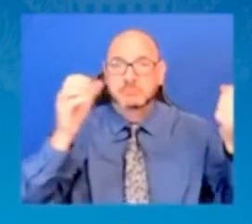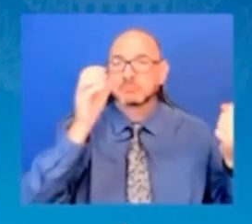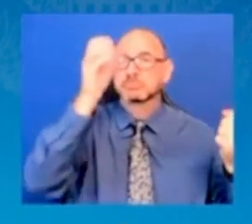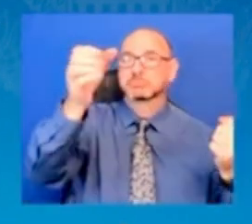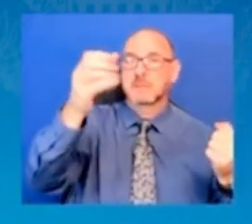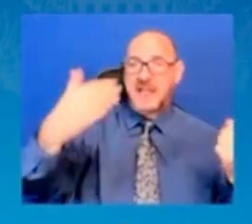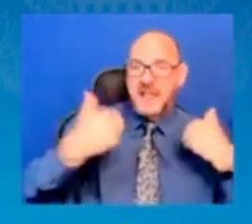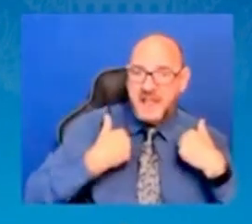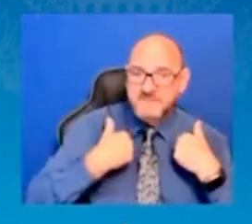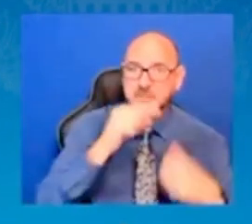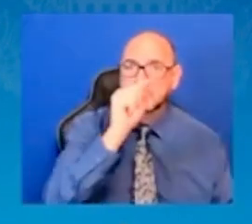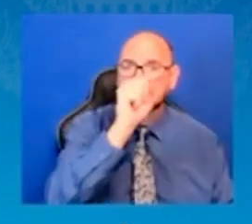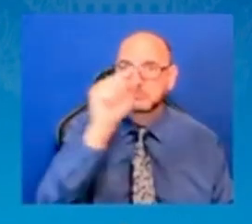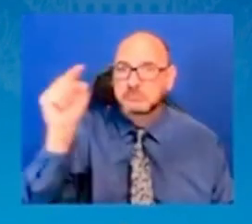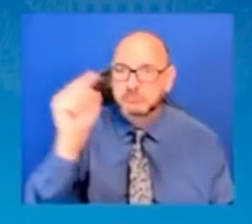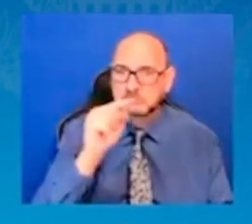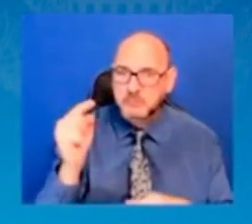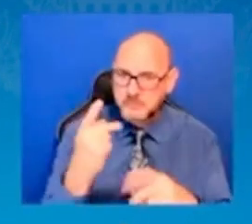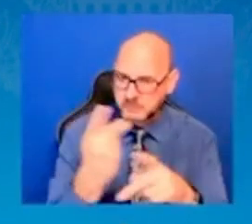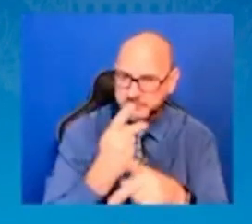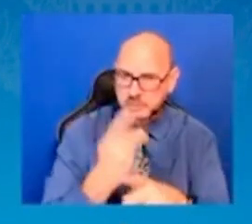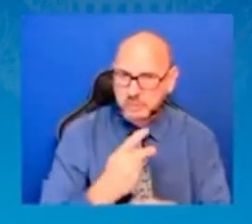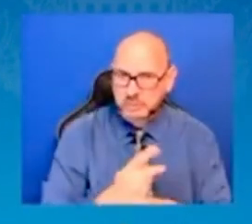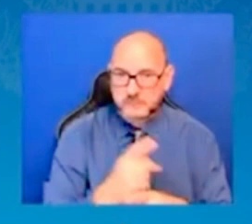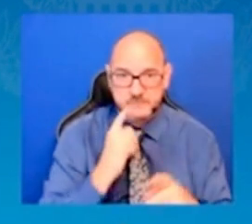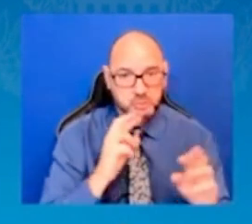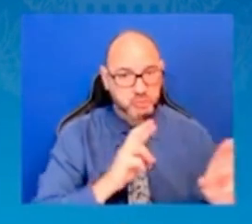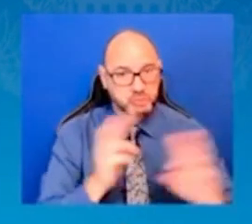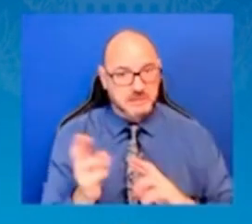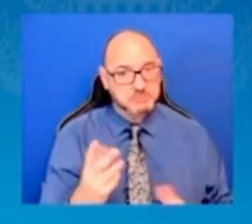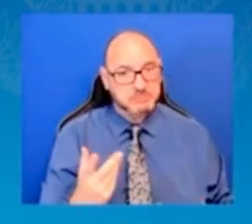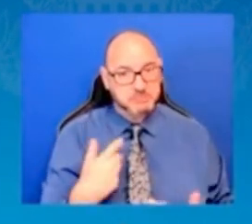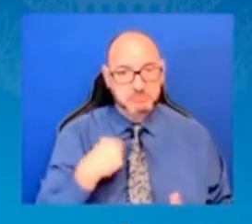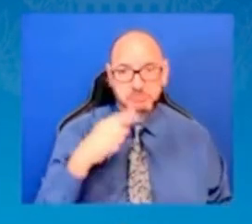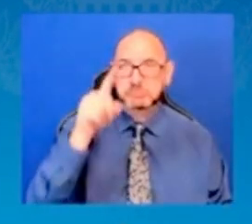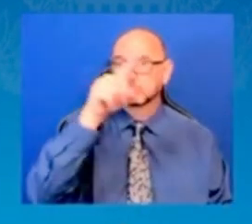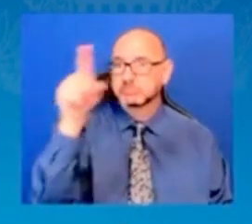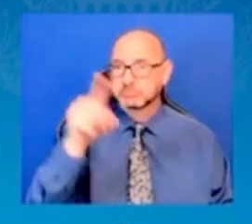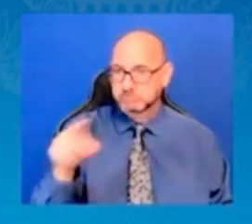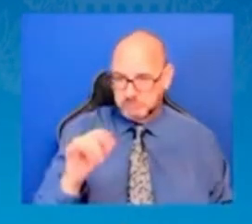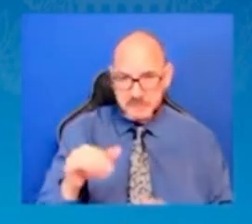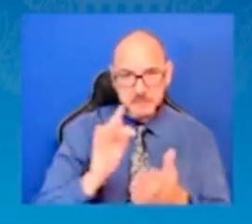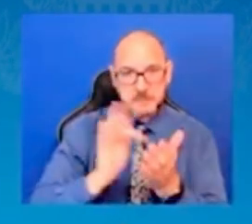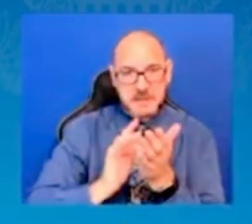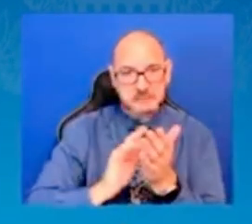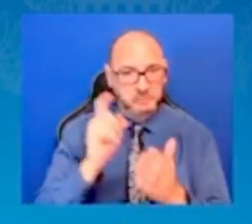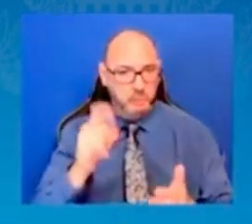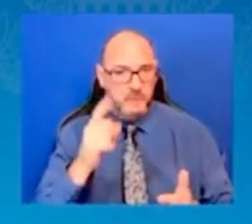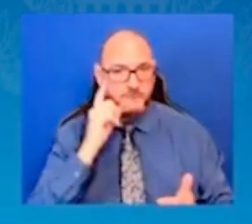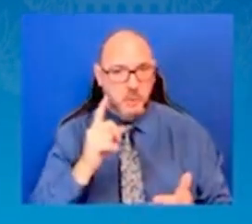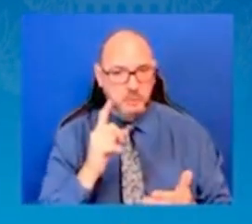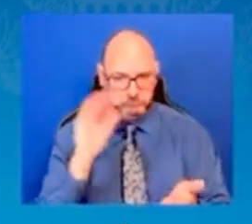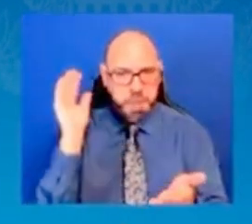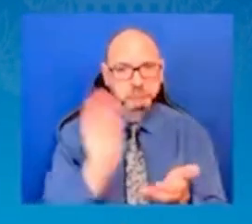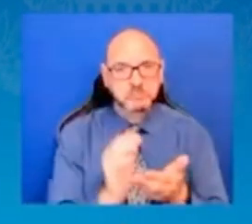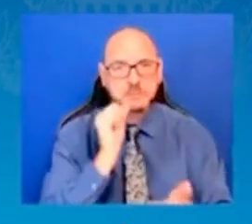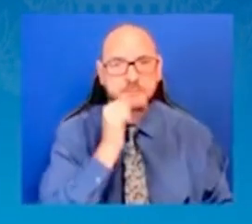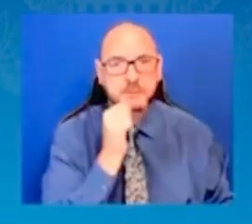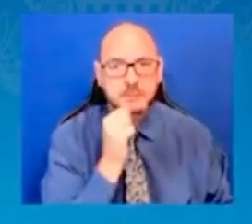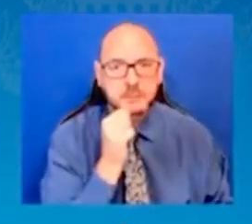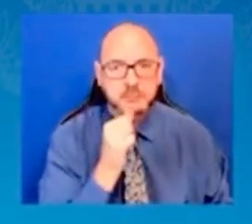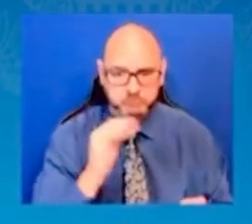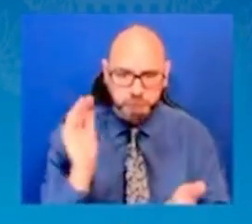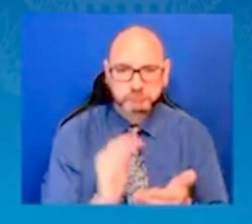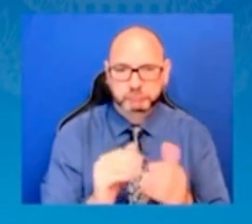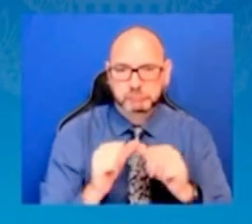prepared to say that those medications that they need to alleviate suffering and to prolong the quality of life should no